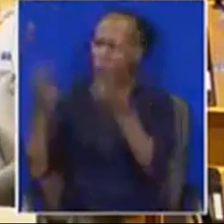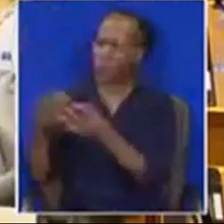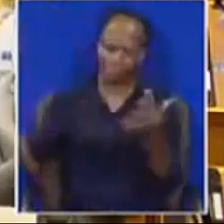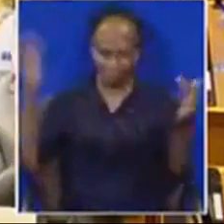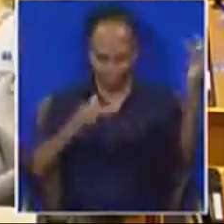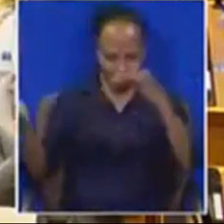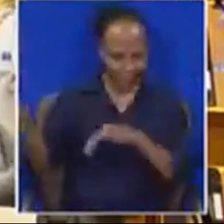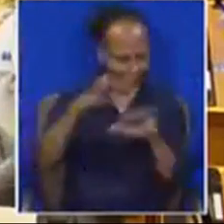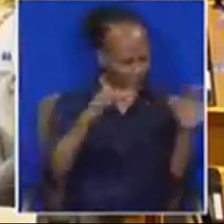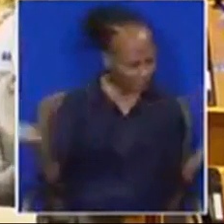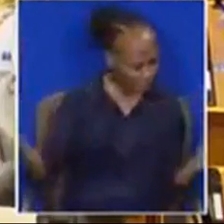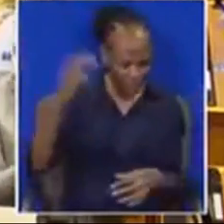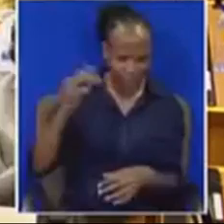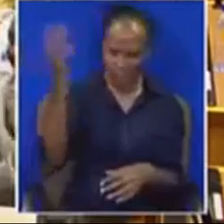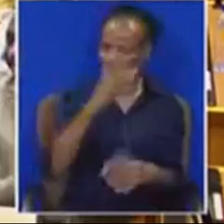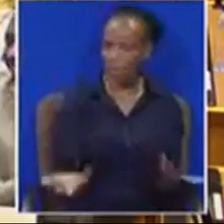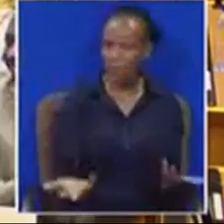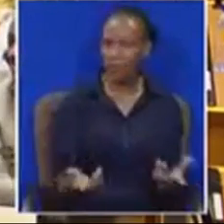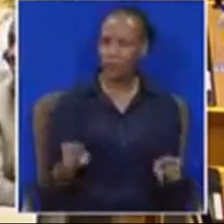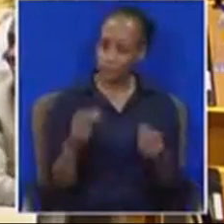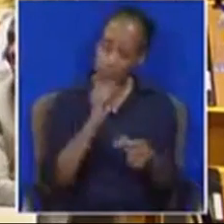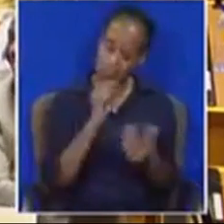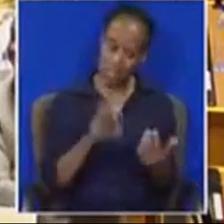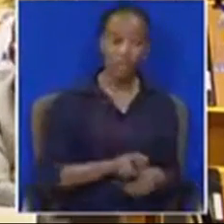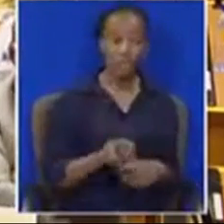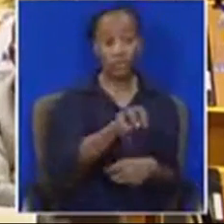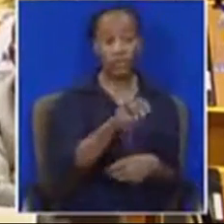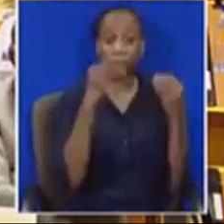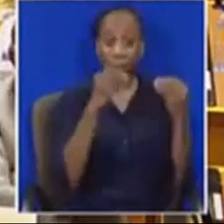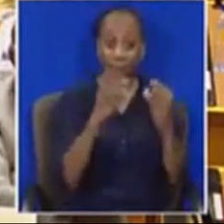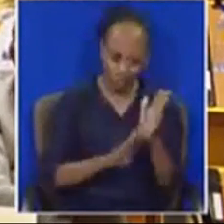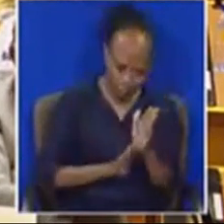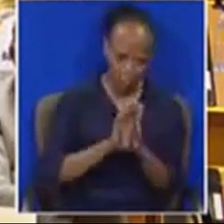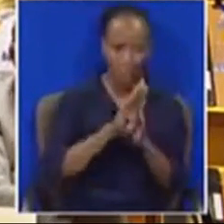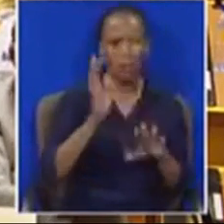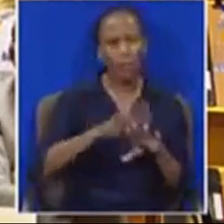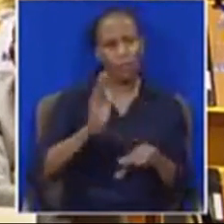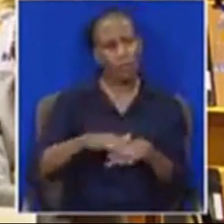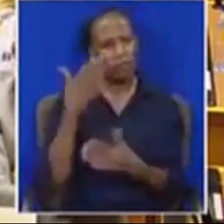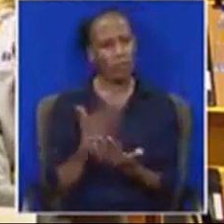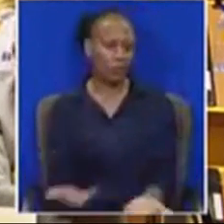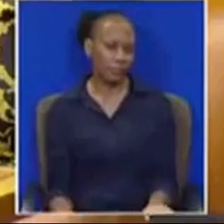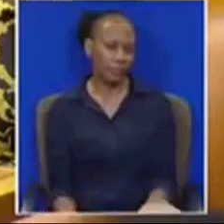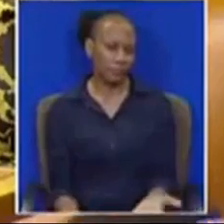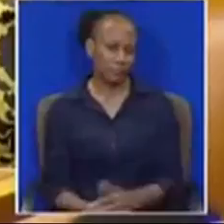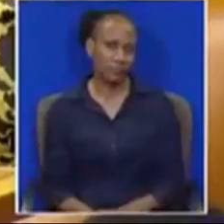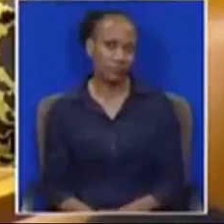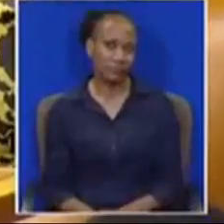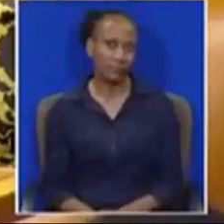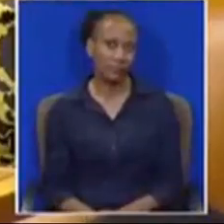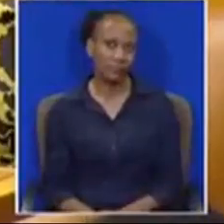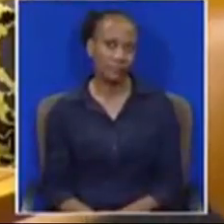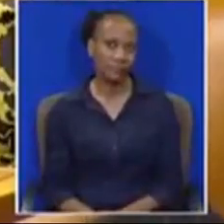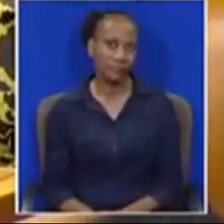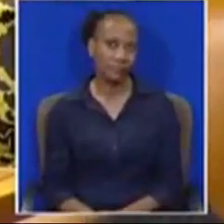reason we cannot grow our tourism industry. South Africans, and